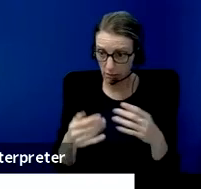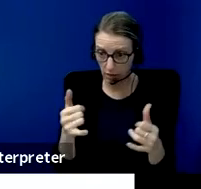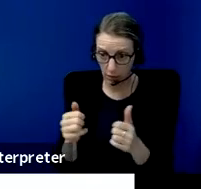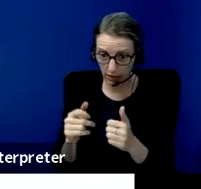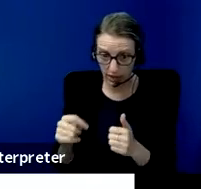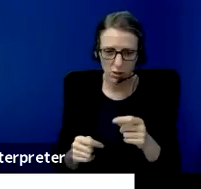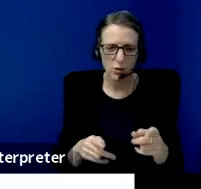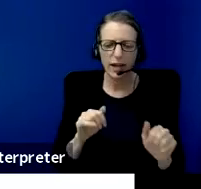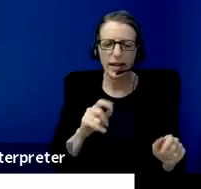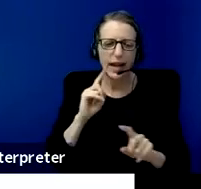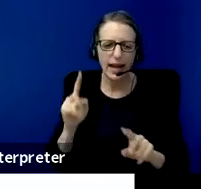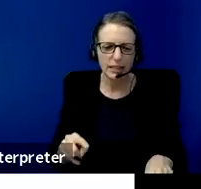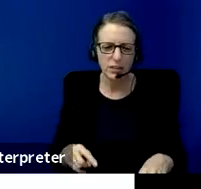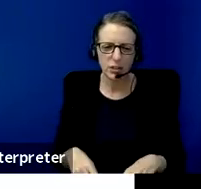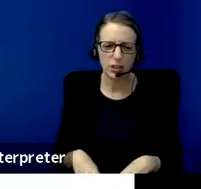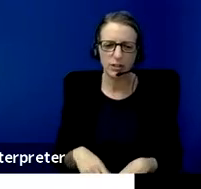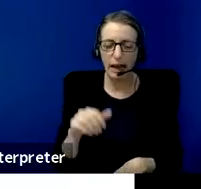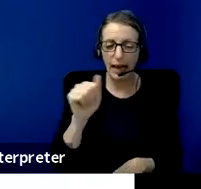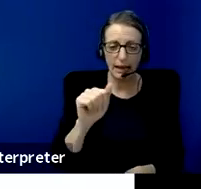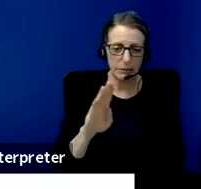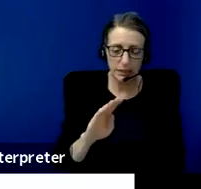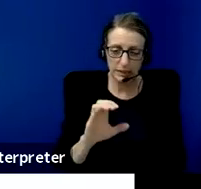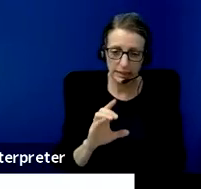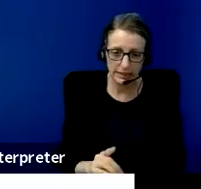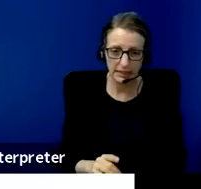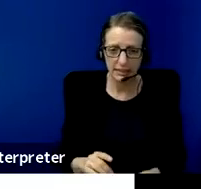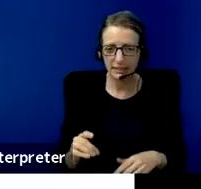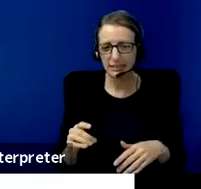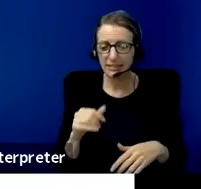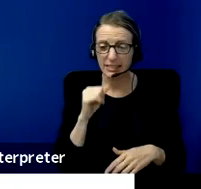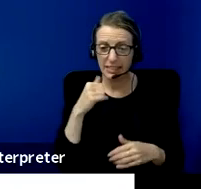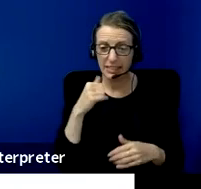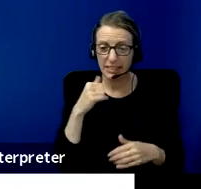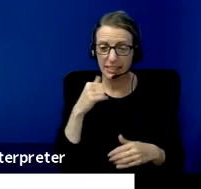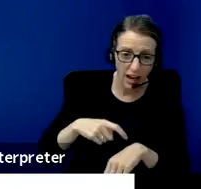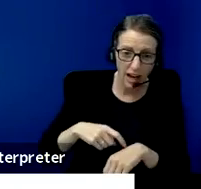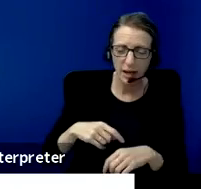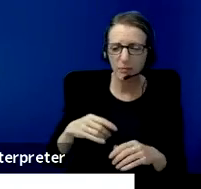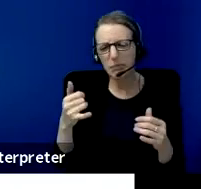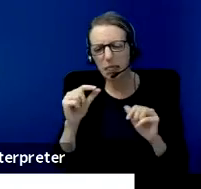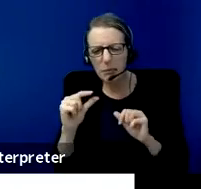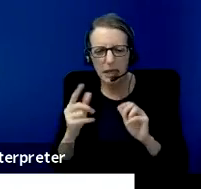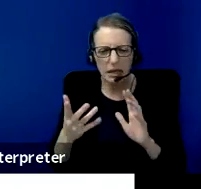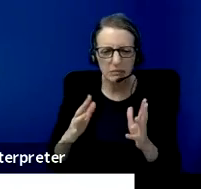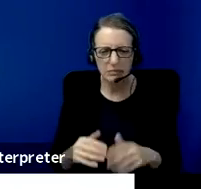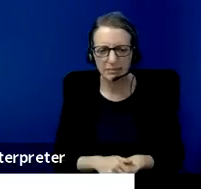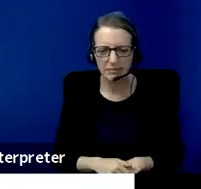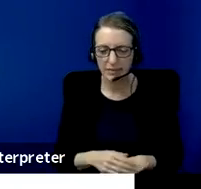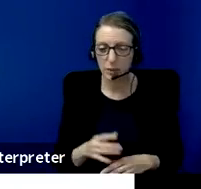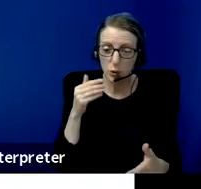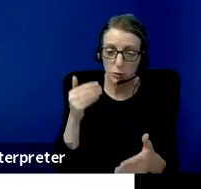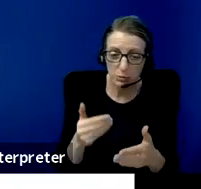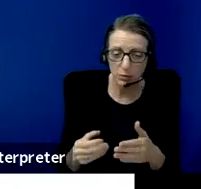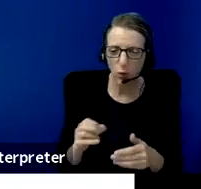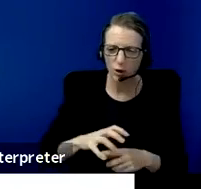yes or no through either dabbled or your rockstar level, or you didn't get a chance. And secondly, what are you most excited